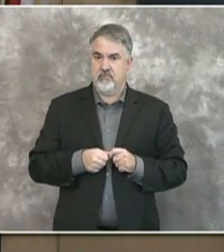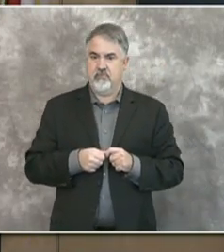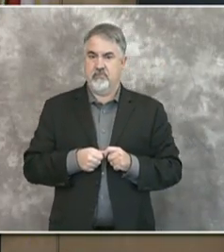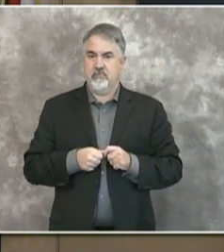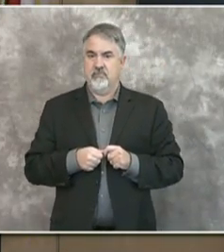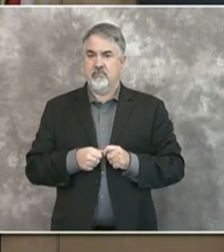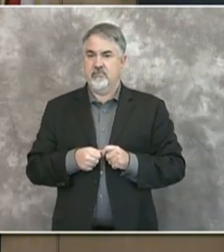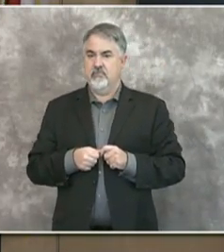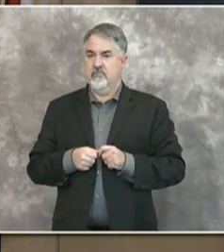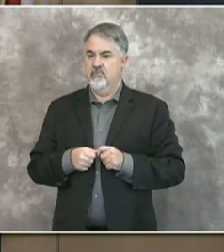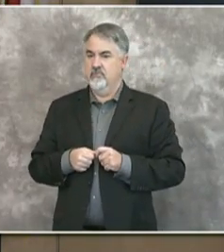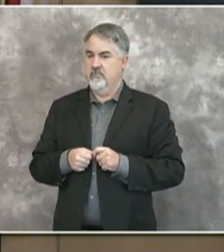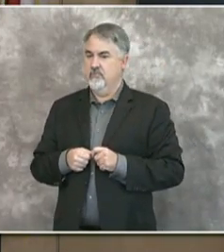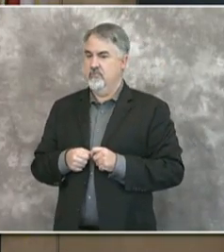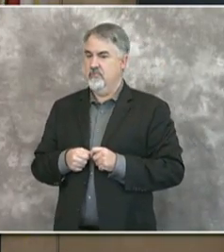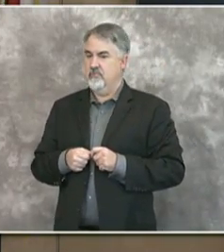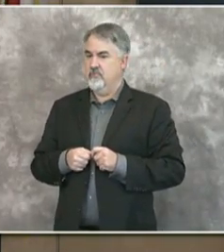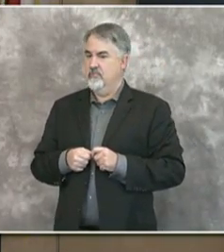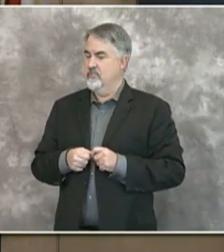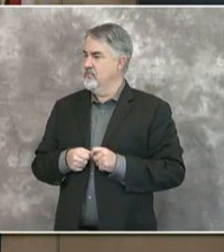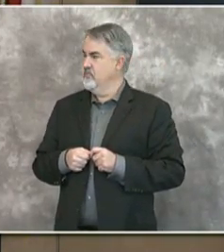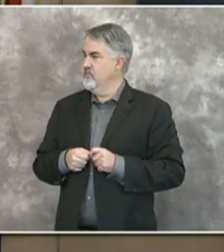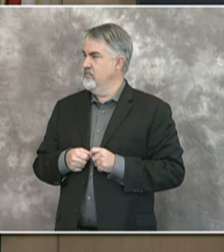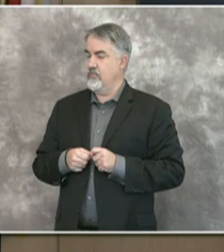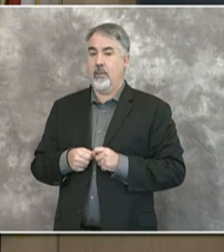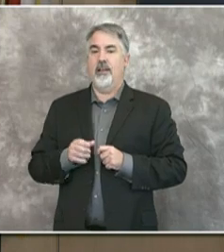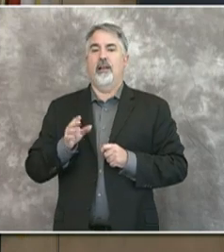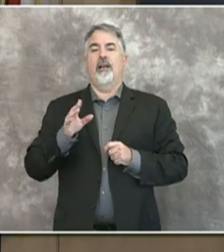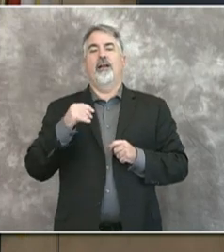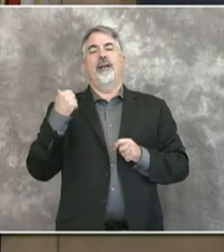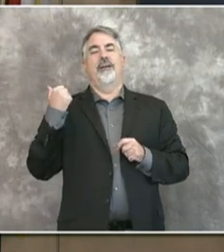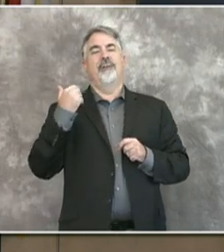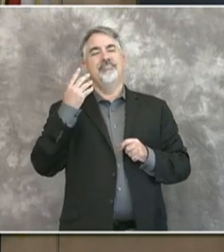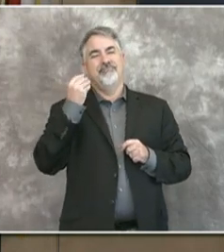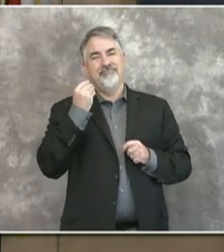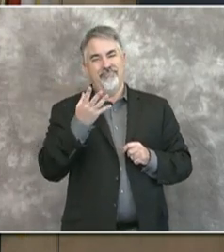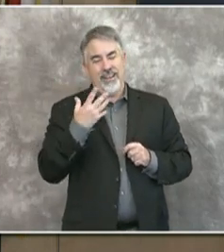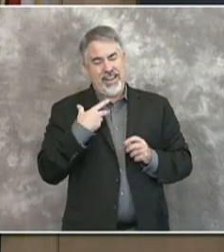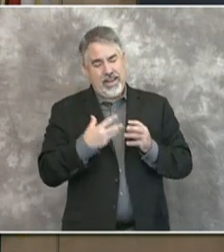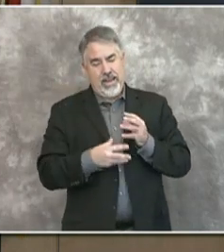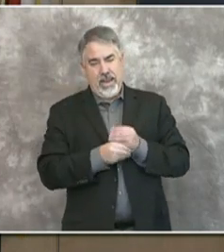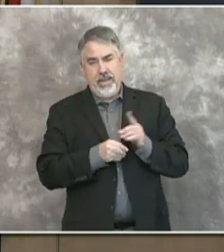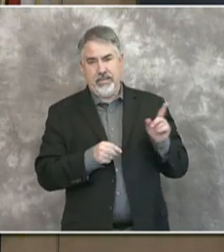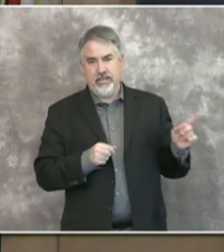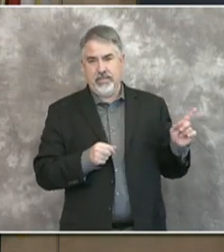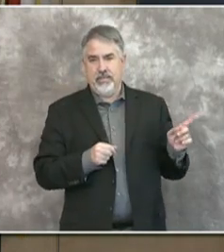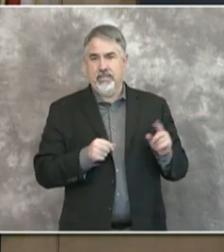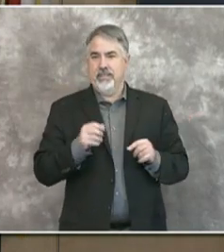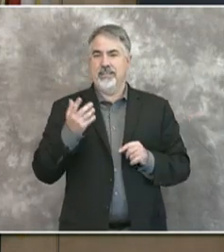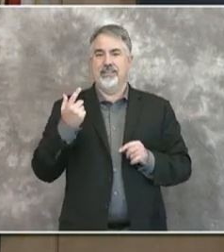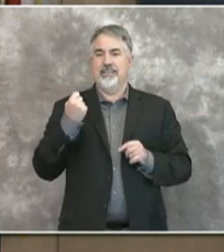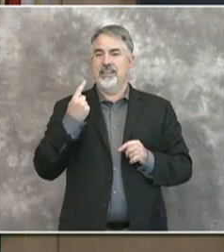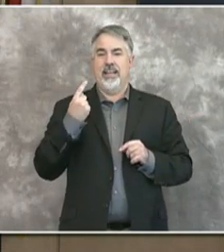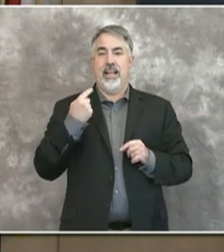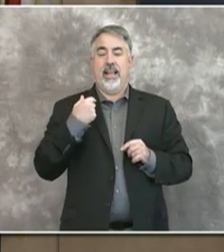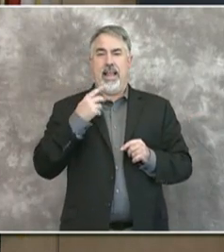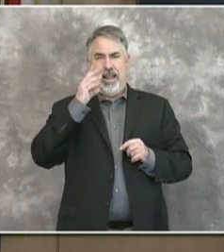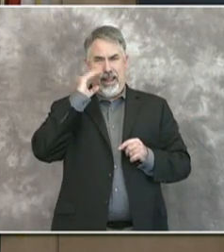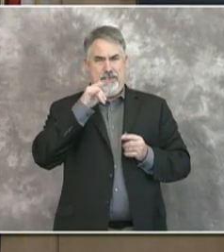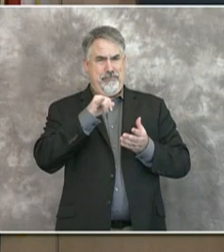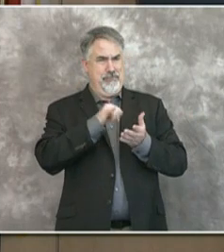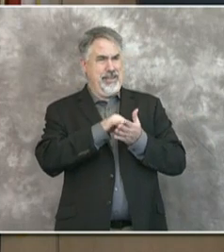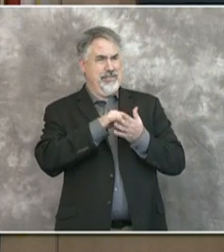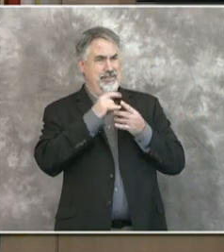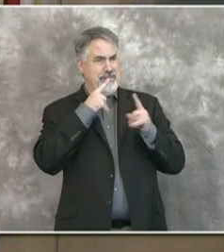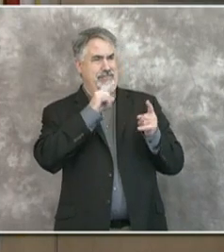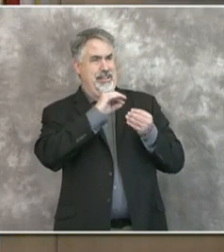And I just wanted to add it that while we know that we cannot achieve that metric, but I think the